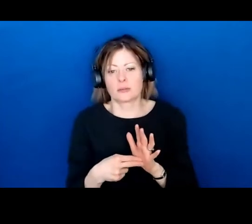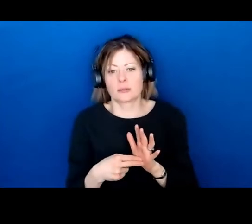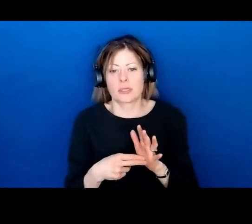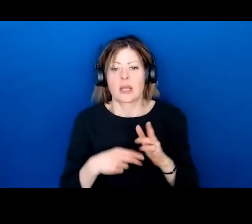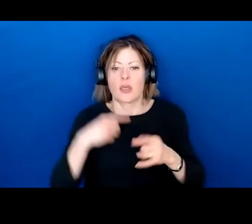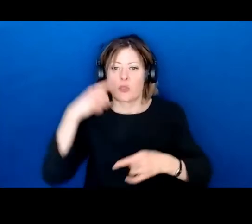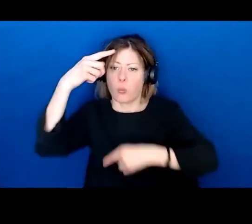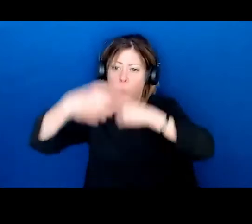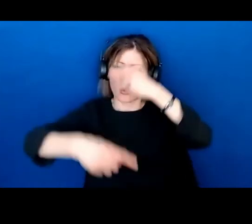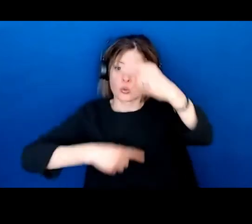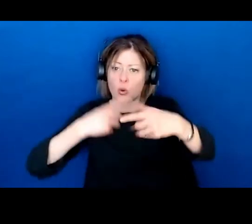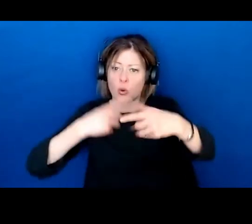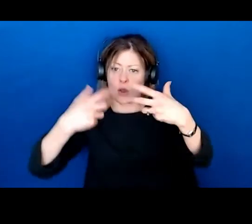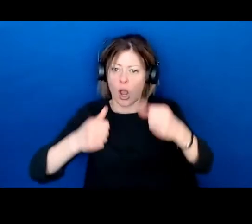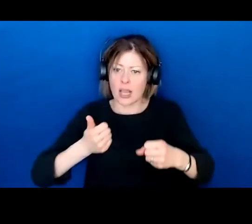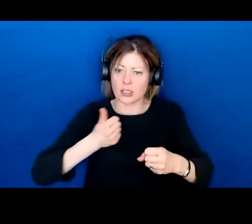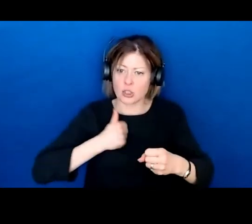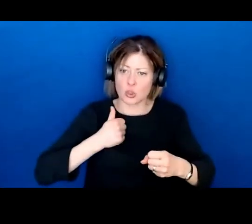correct?